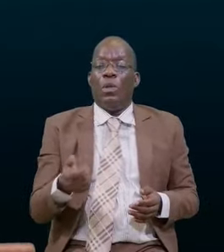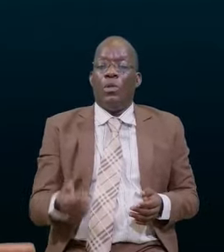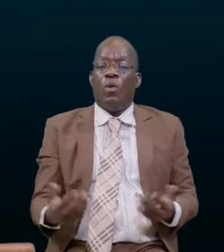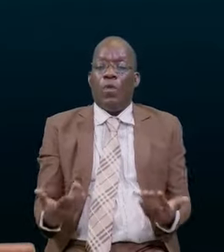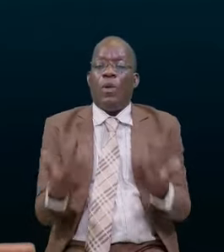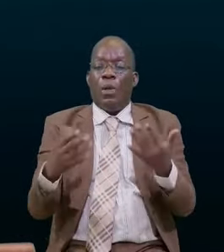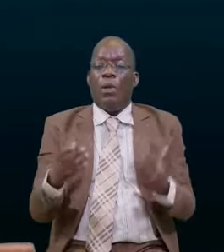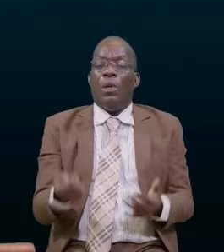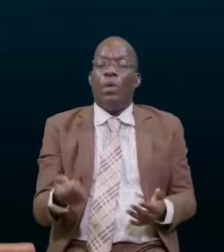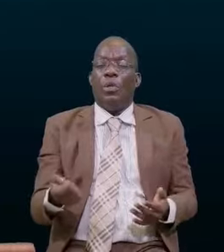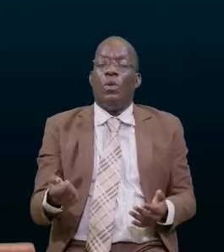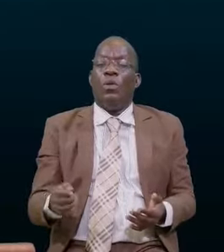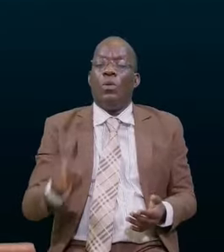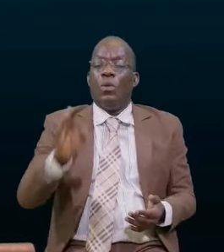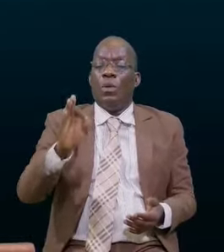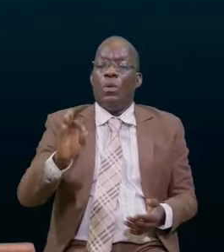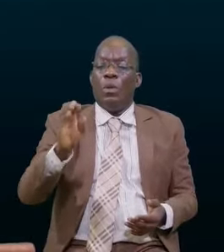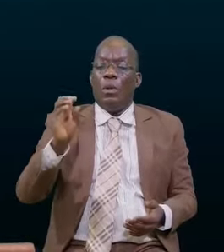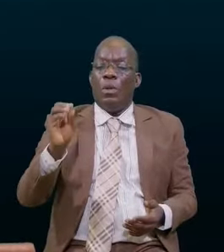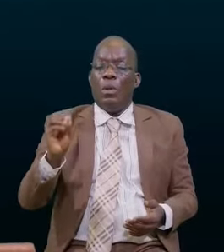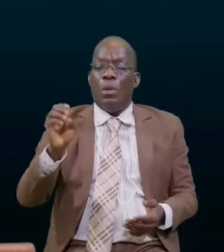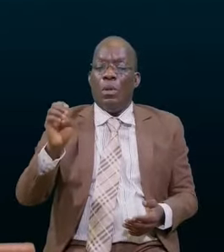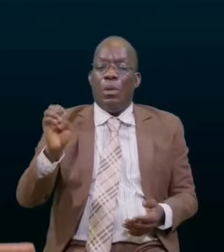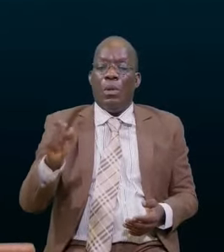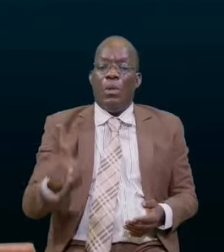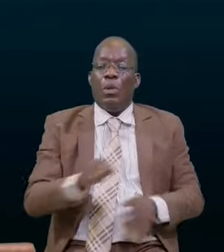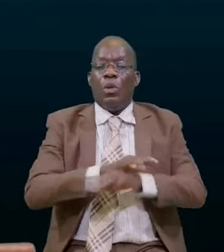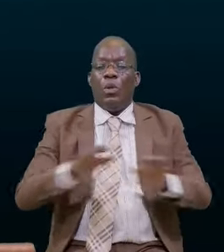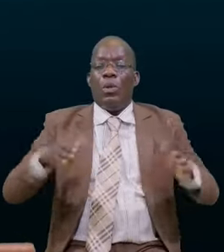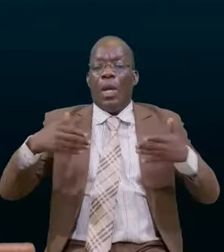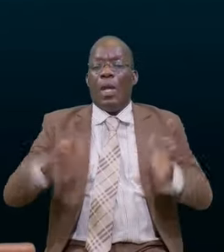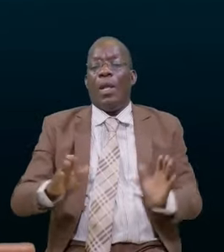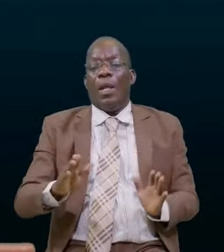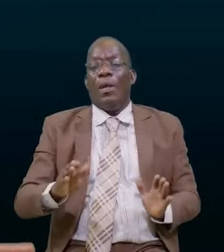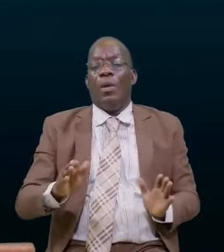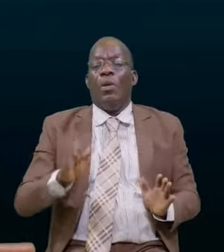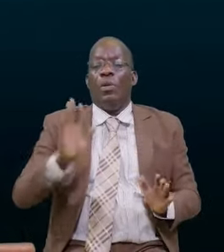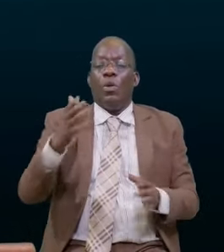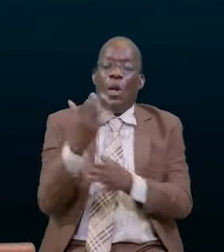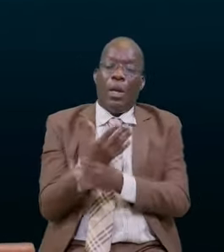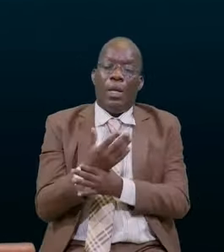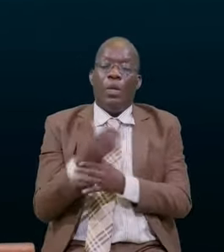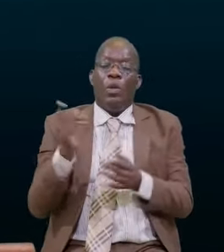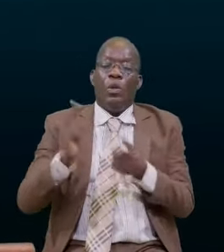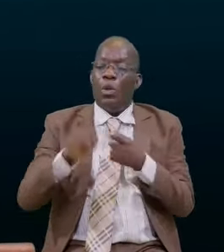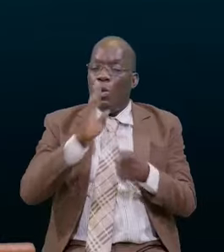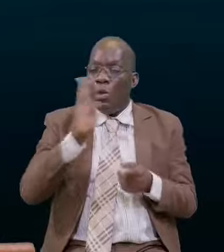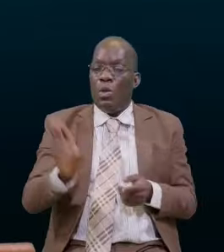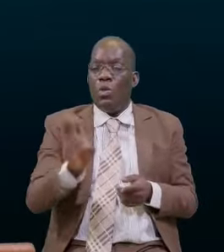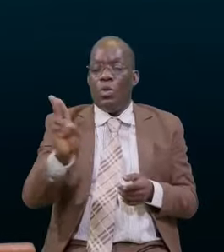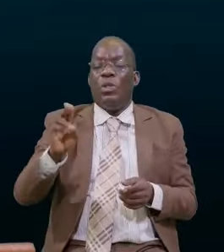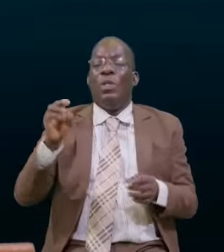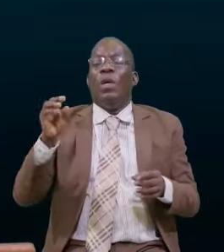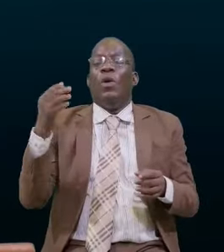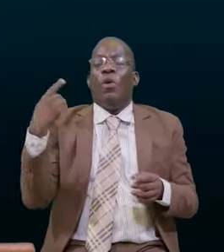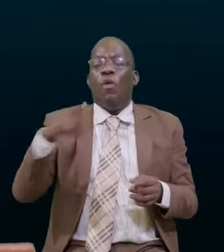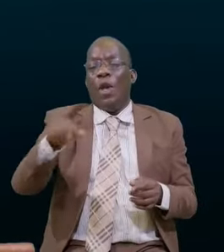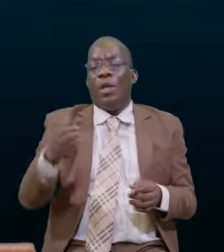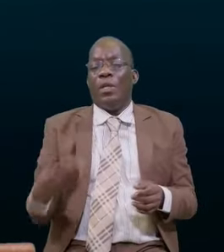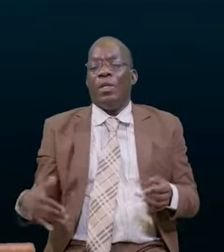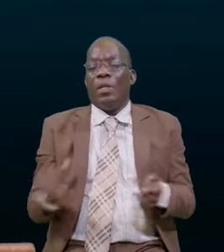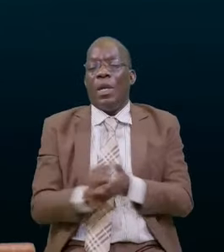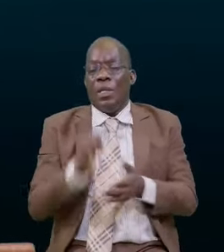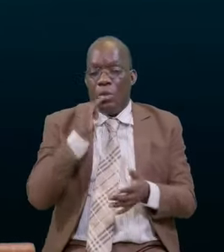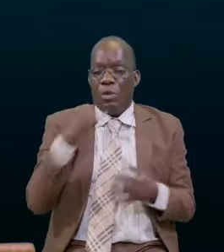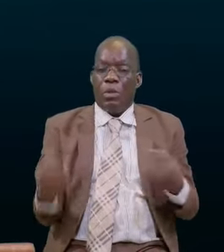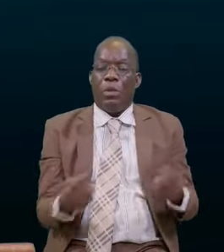foxes and don't in any way use your hand for anything don't dip your hand into anything of sin don't allow your